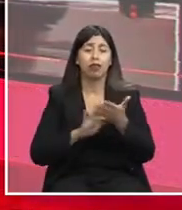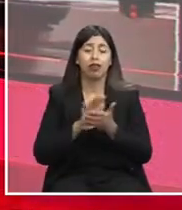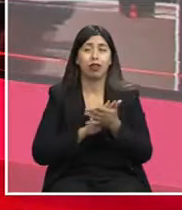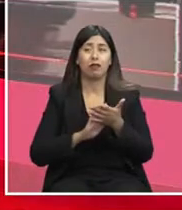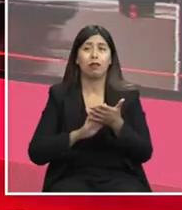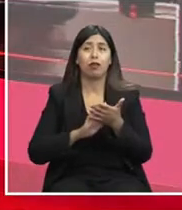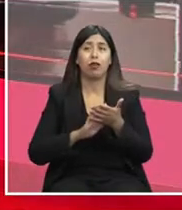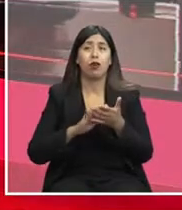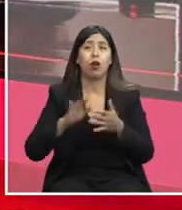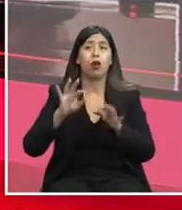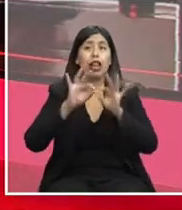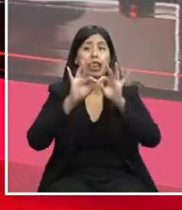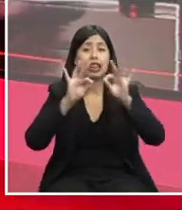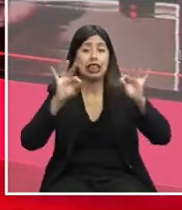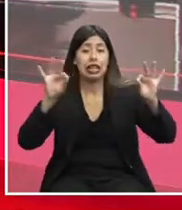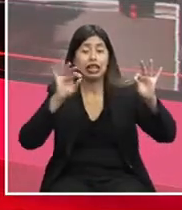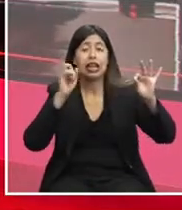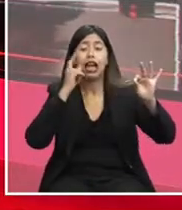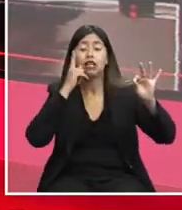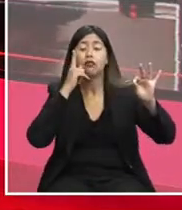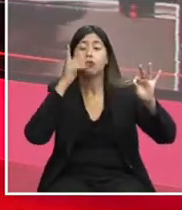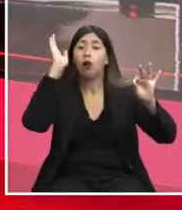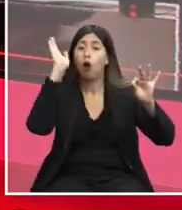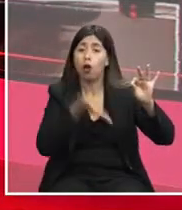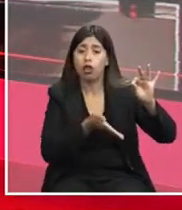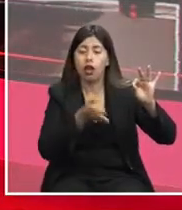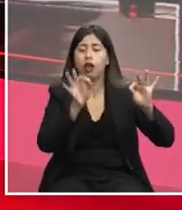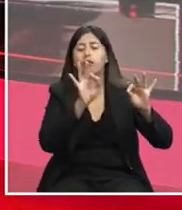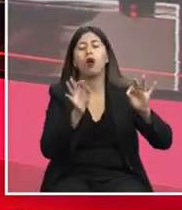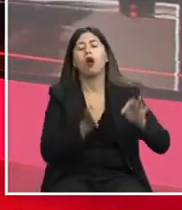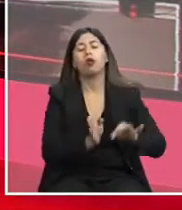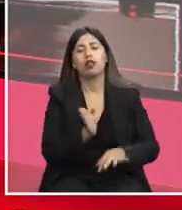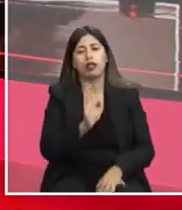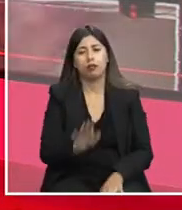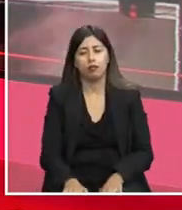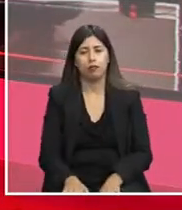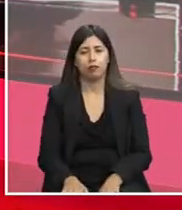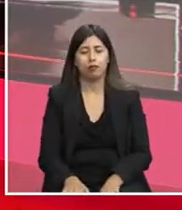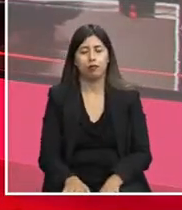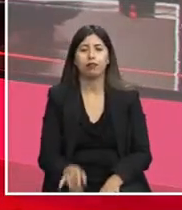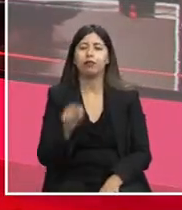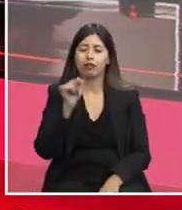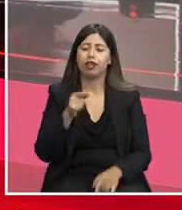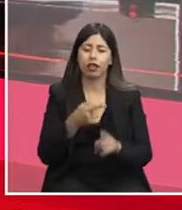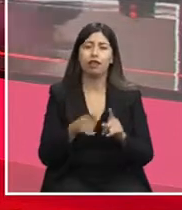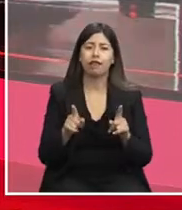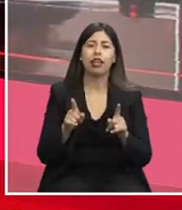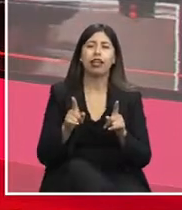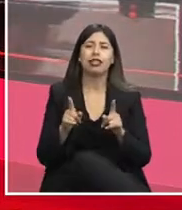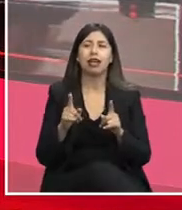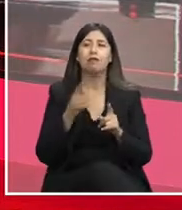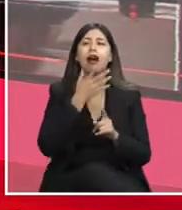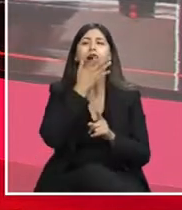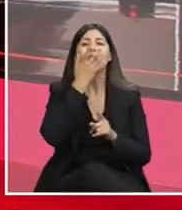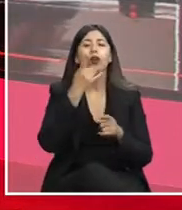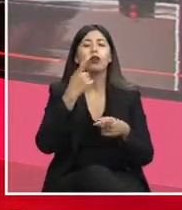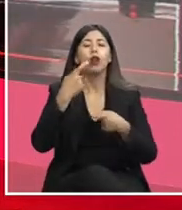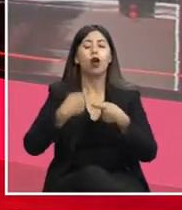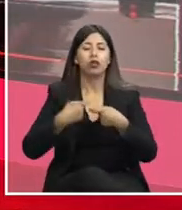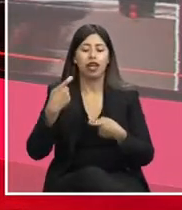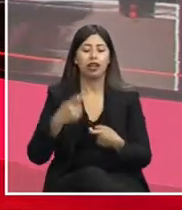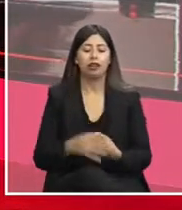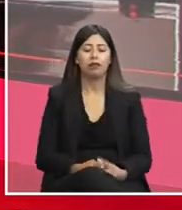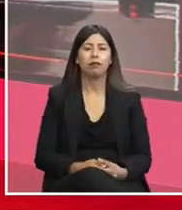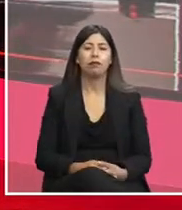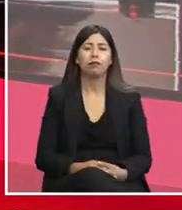an unabated fashion. So it really does make a difference to our glaciers and these water supply issues and the potential issues for